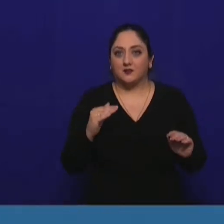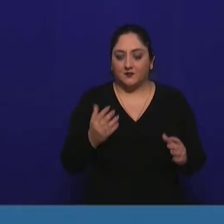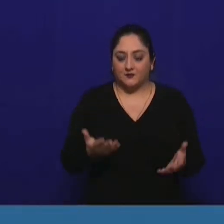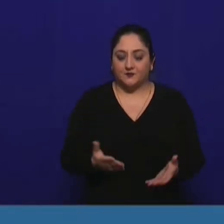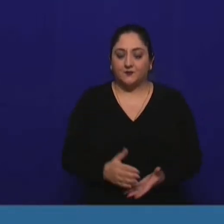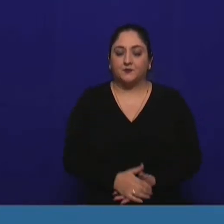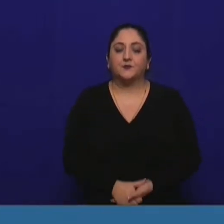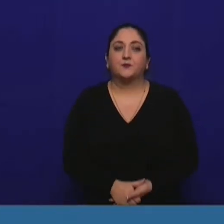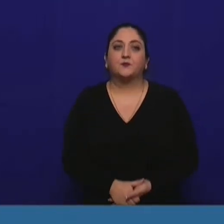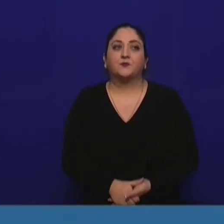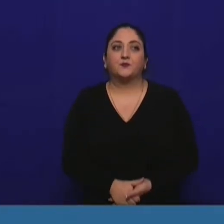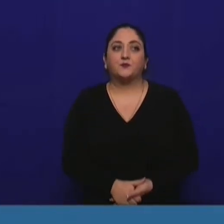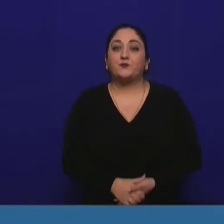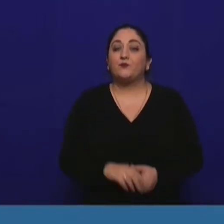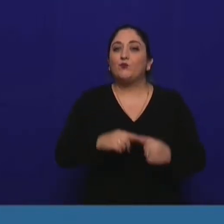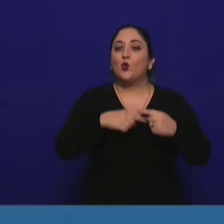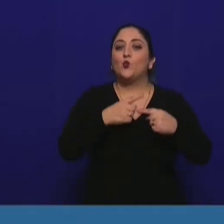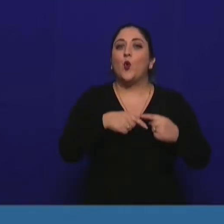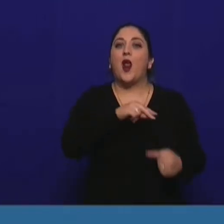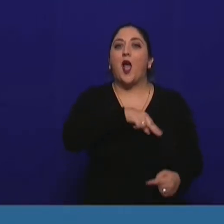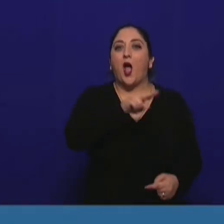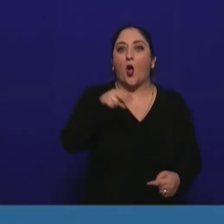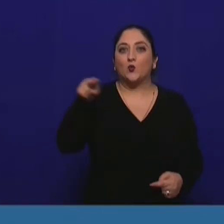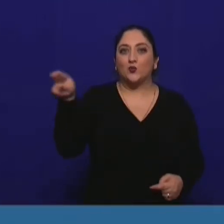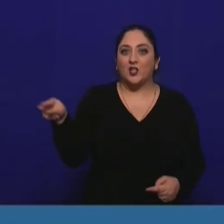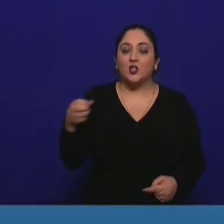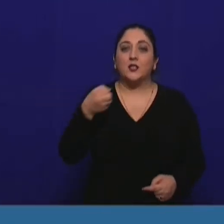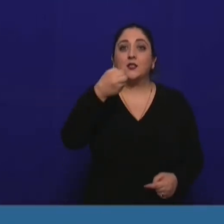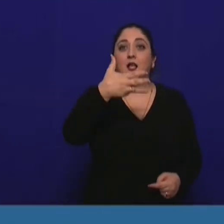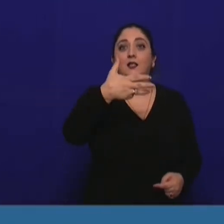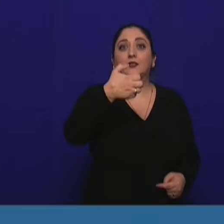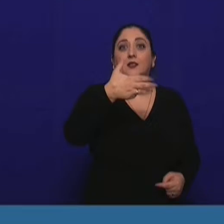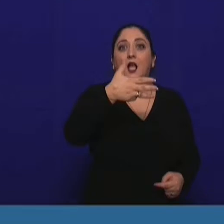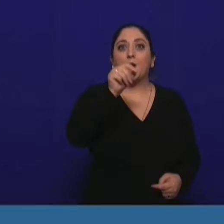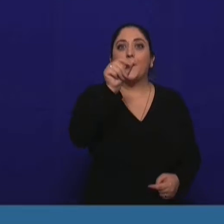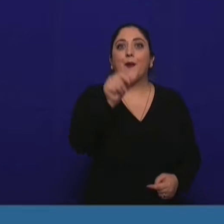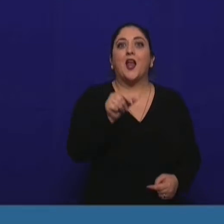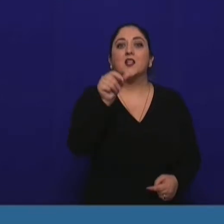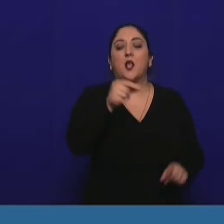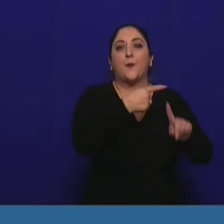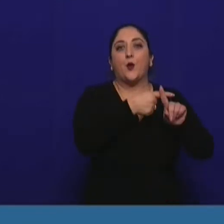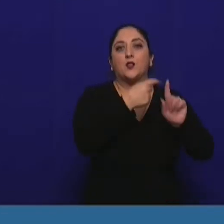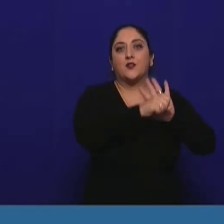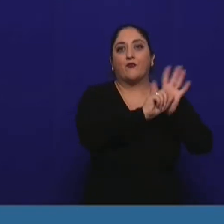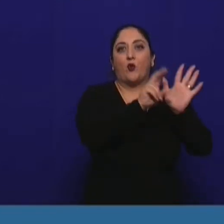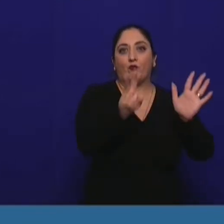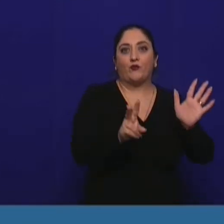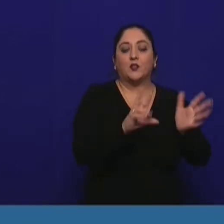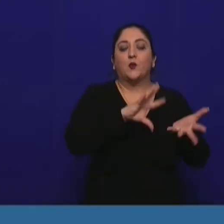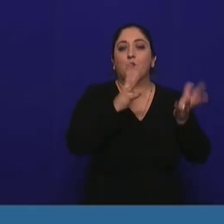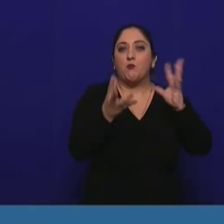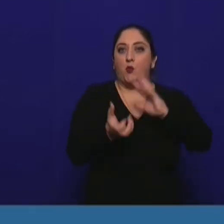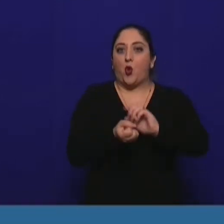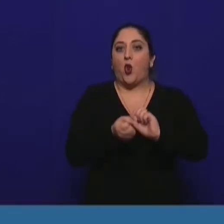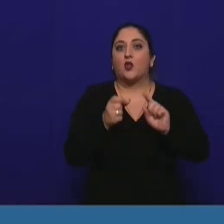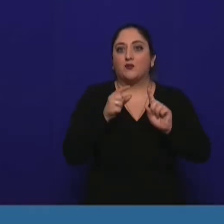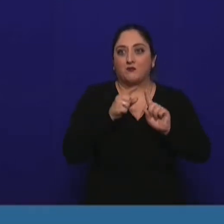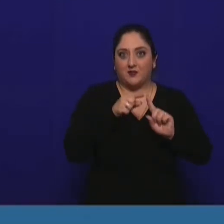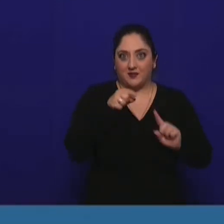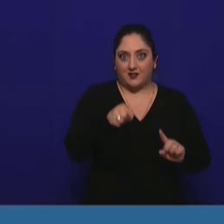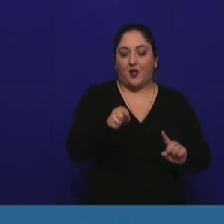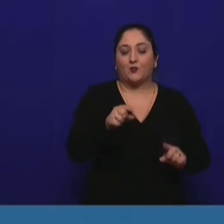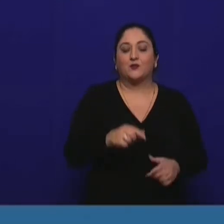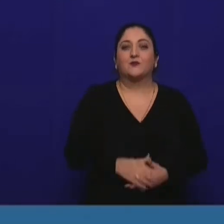jkun inqas. F'Għawdex għandna 99 persuna li huwa active case mit-total ta' każijiet li għandna